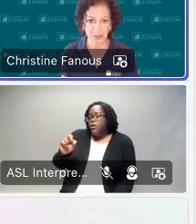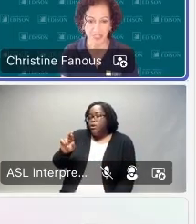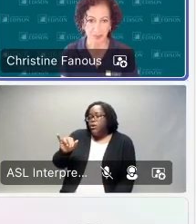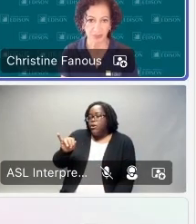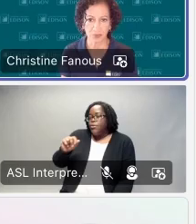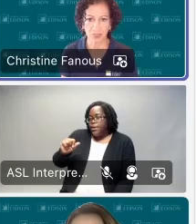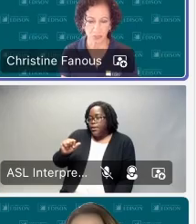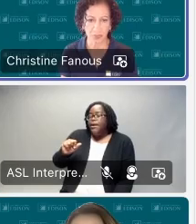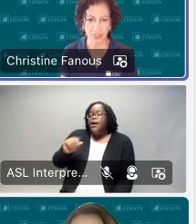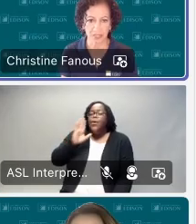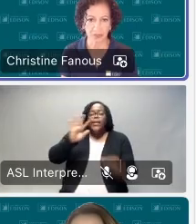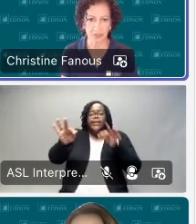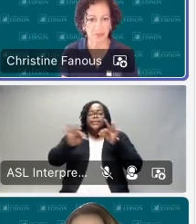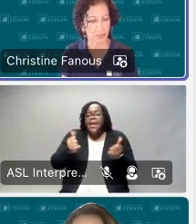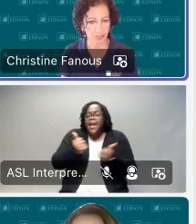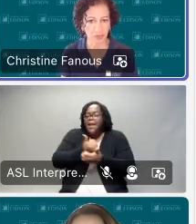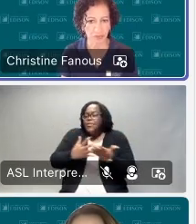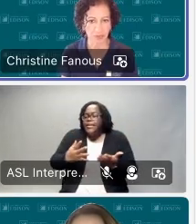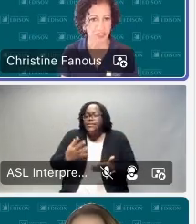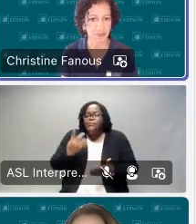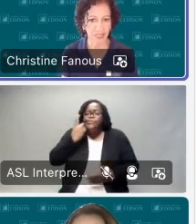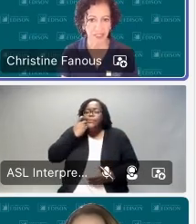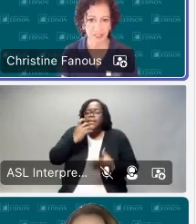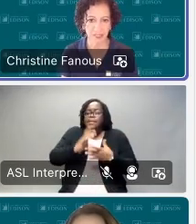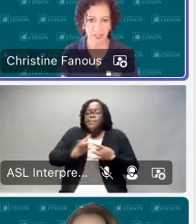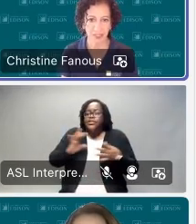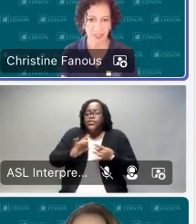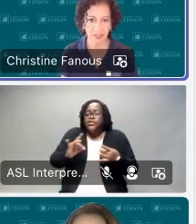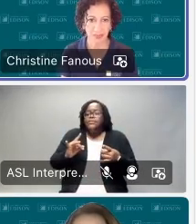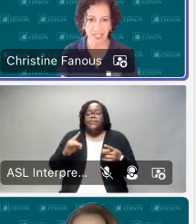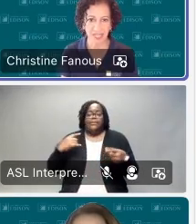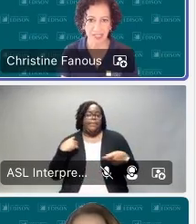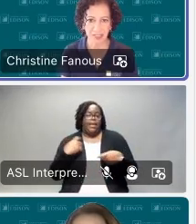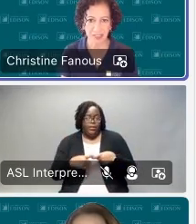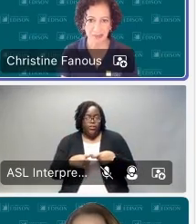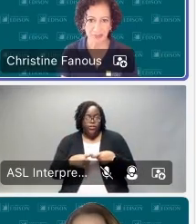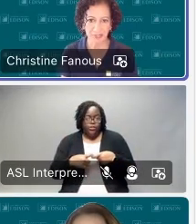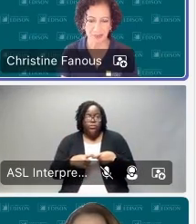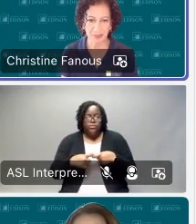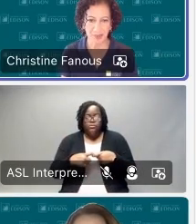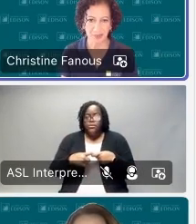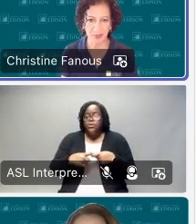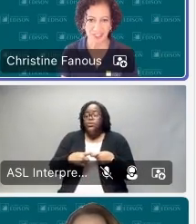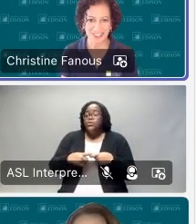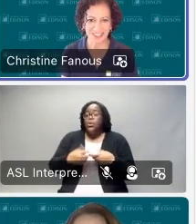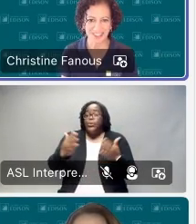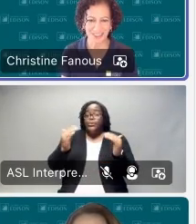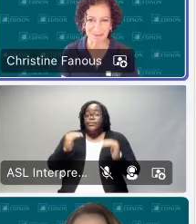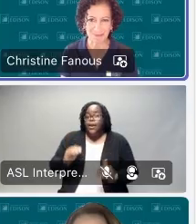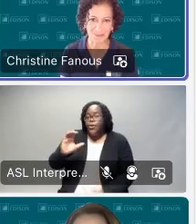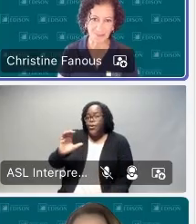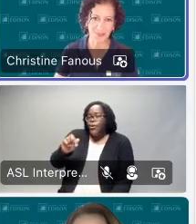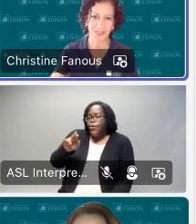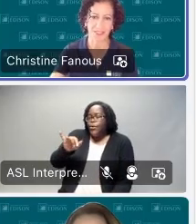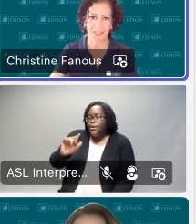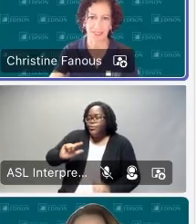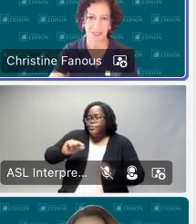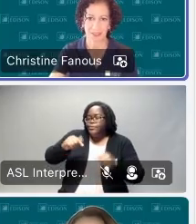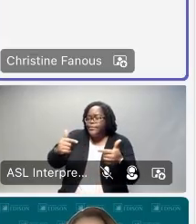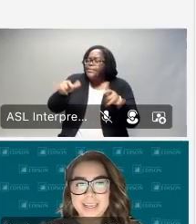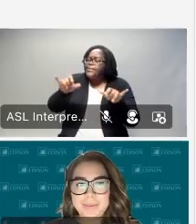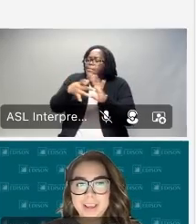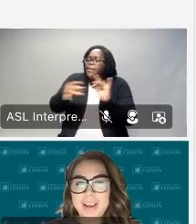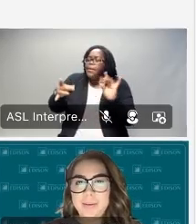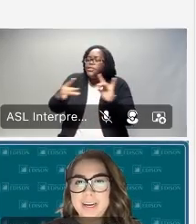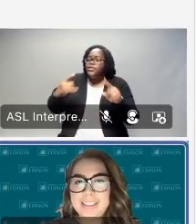the housekeeping rules. She'll repeat those, but do so in Spanish. So with that, next slide, please, and Karina, take it away. Thank